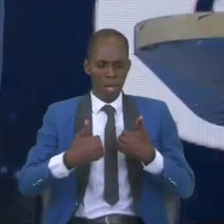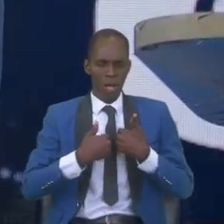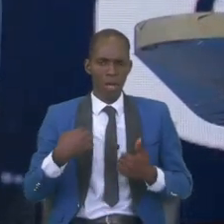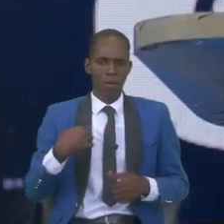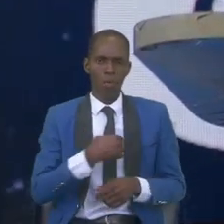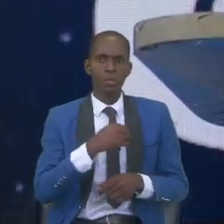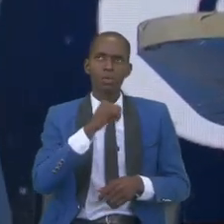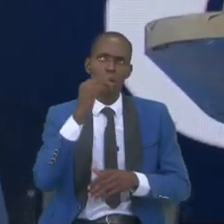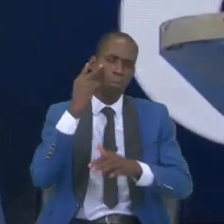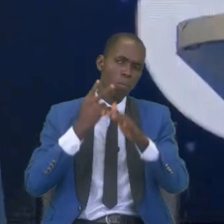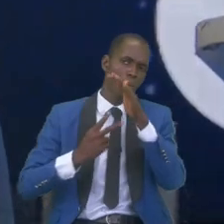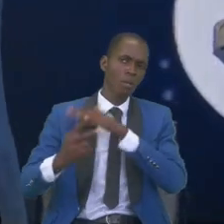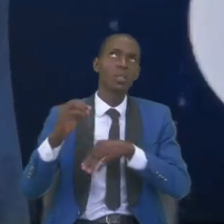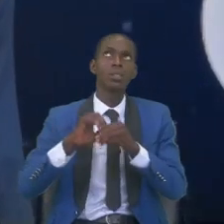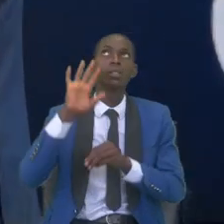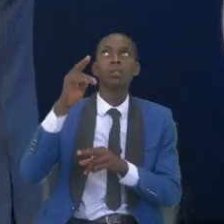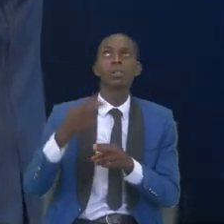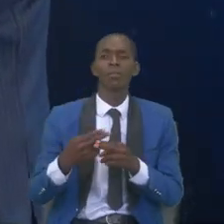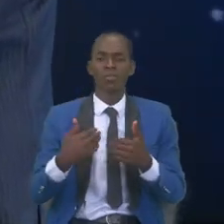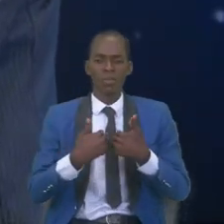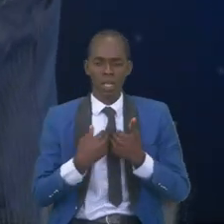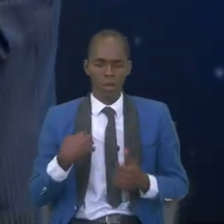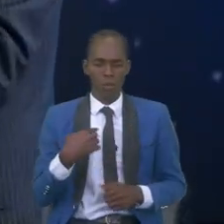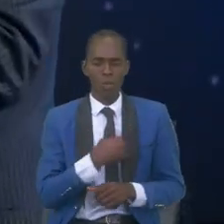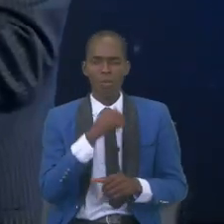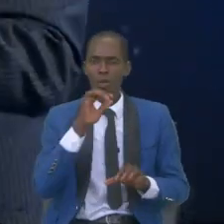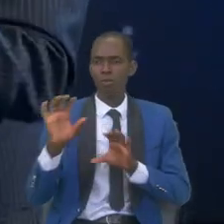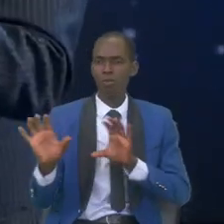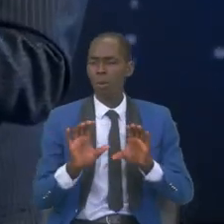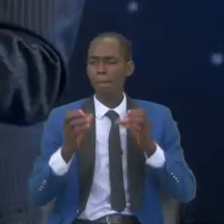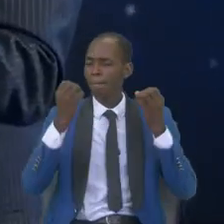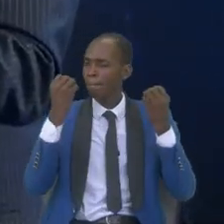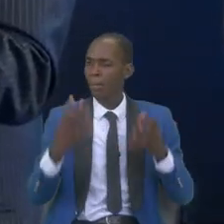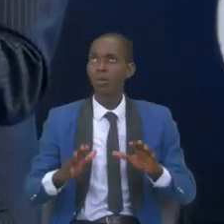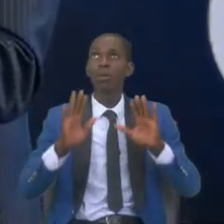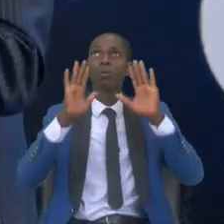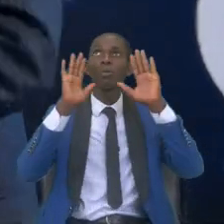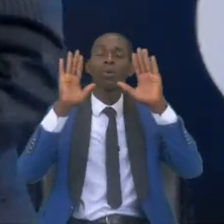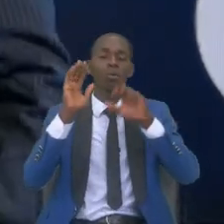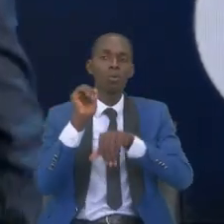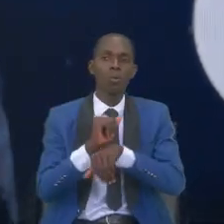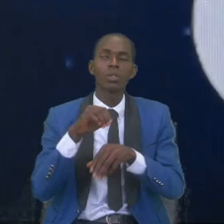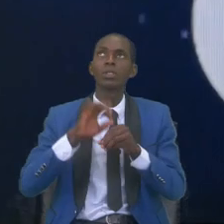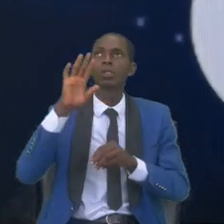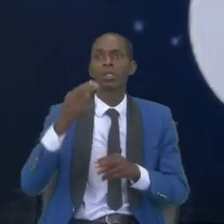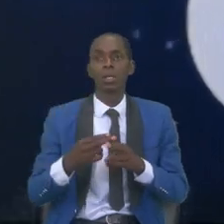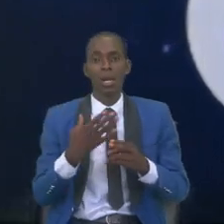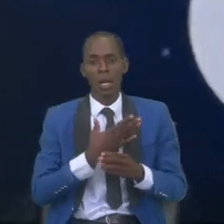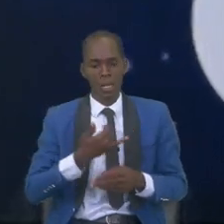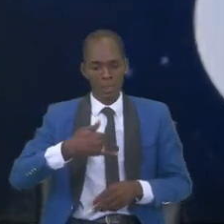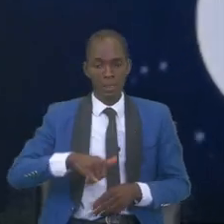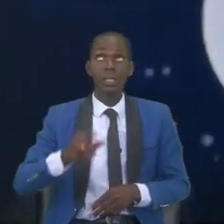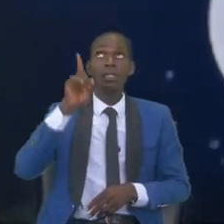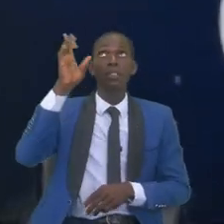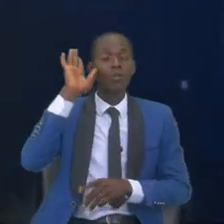name? Have we not done many wonderful works in your name? And yet he will say to